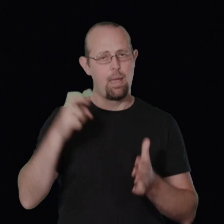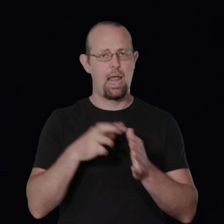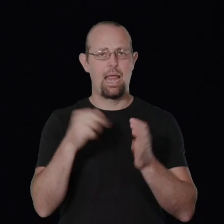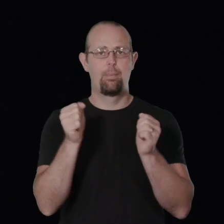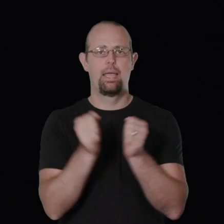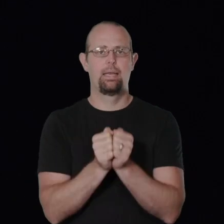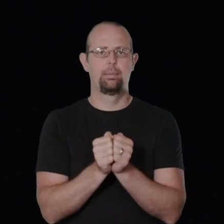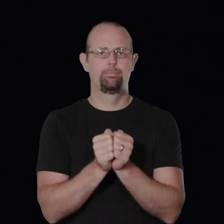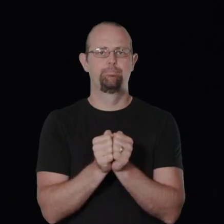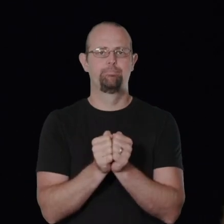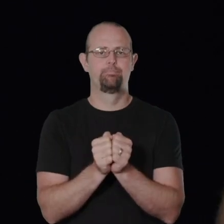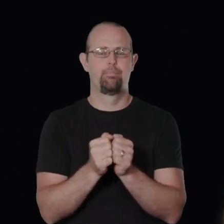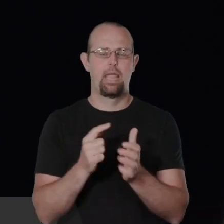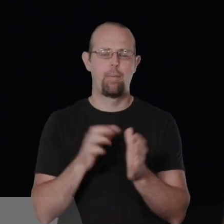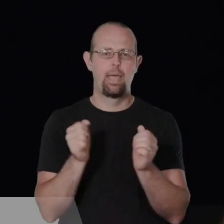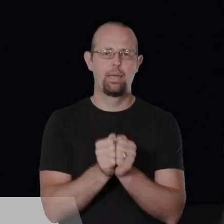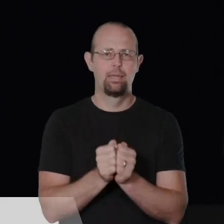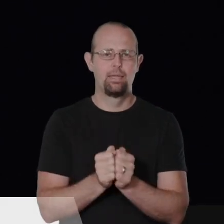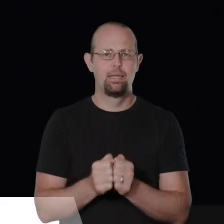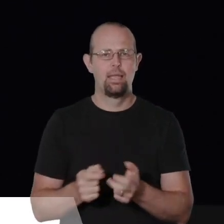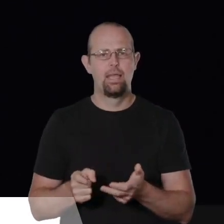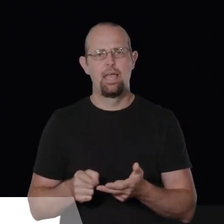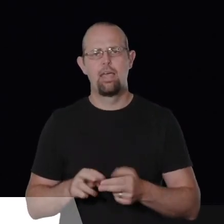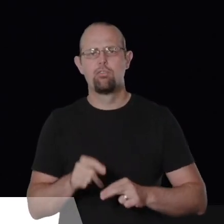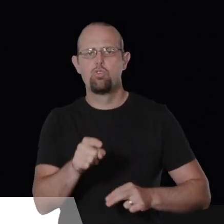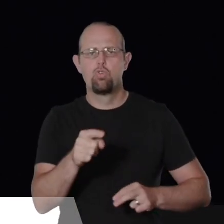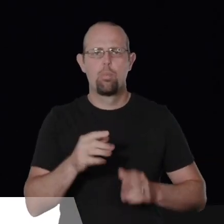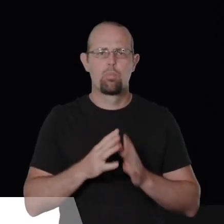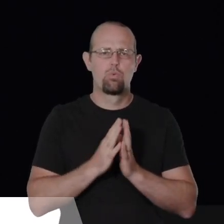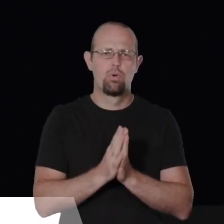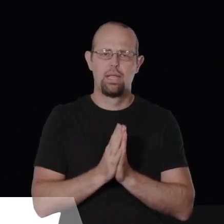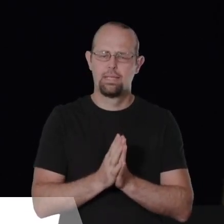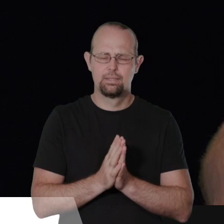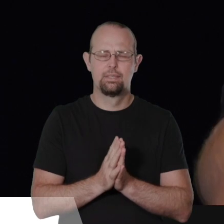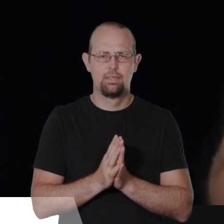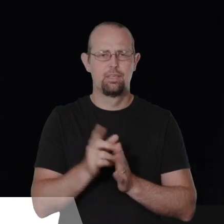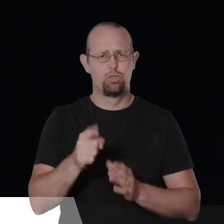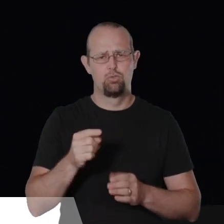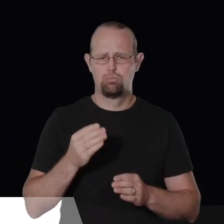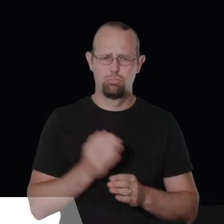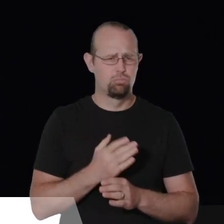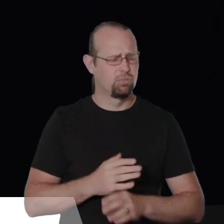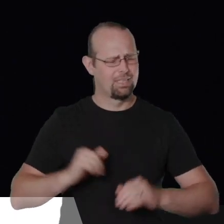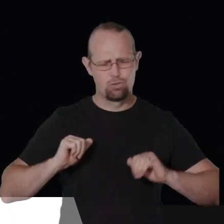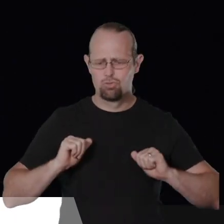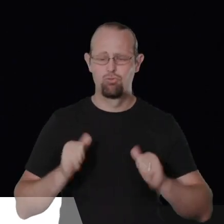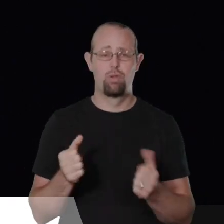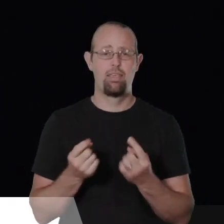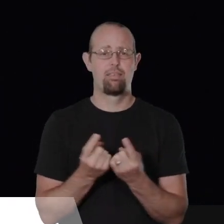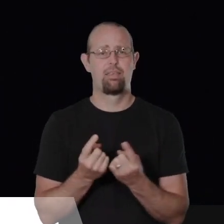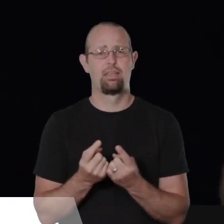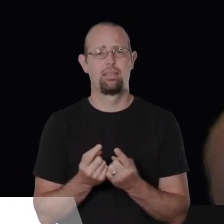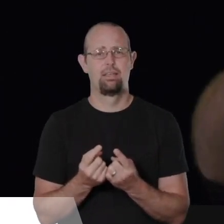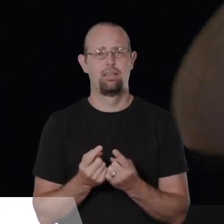amen. Amen. If you prayed that prayer, you need to know you just did the thing of your life. You just